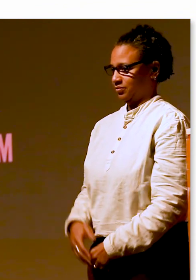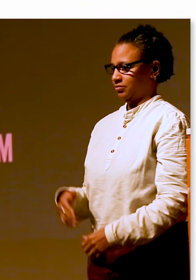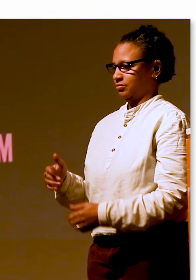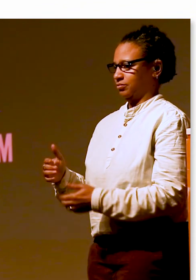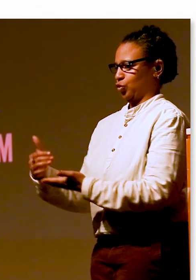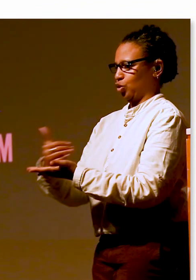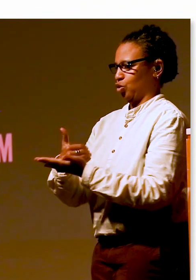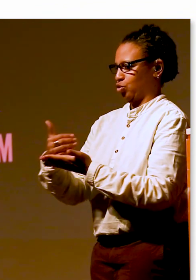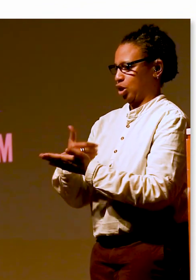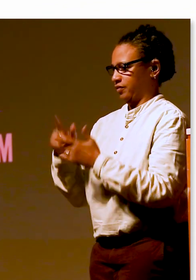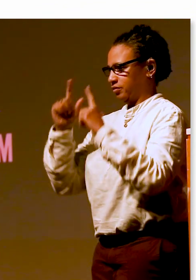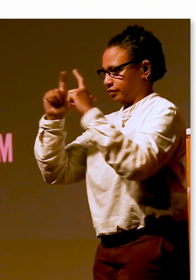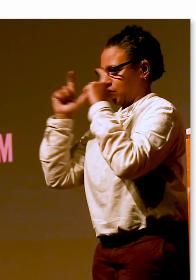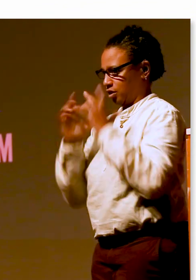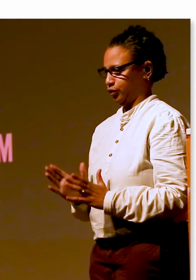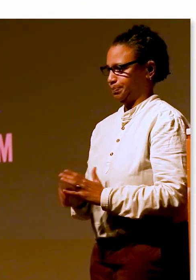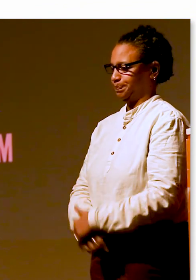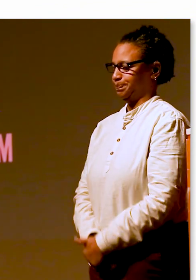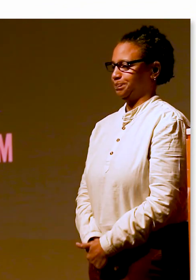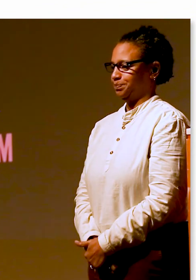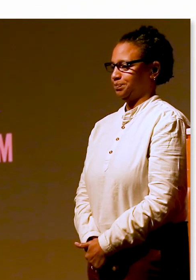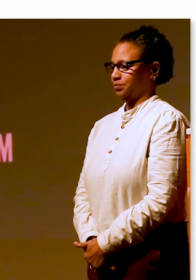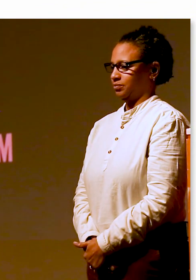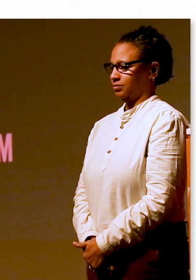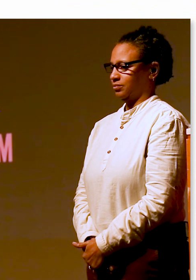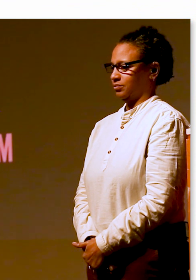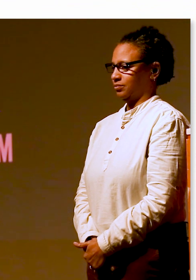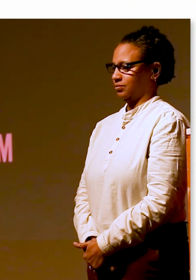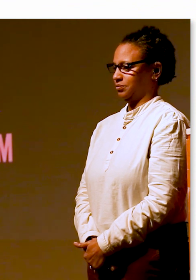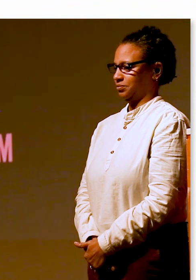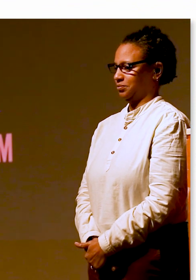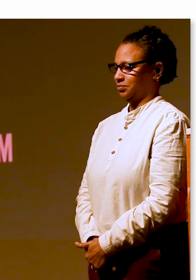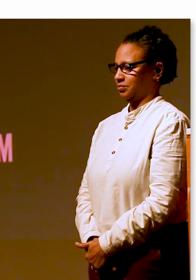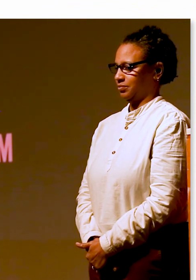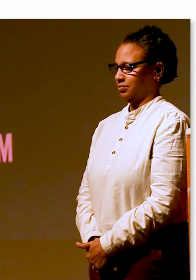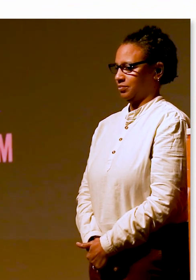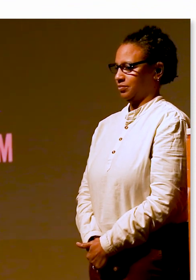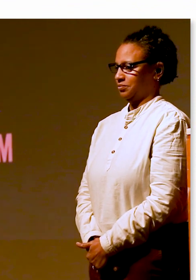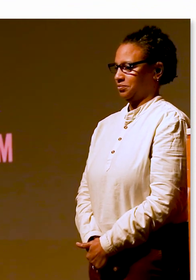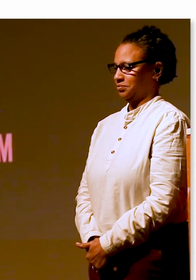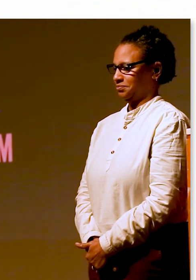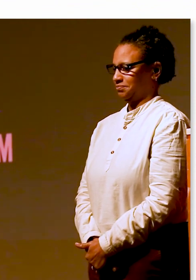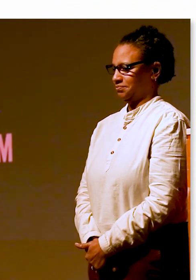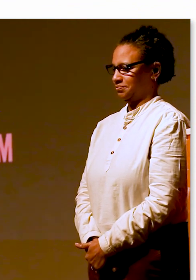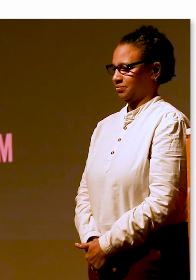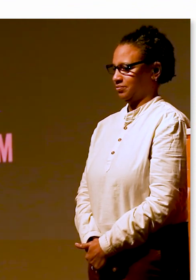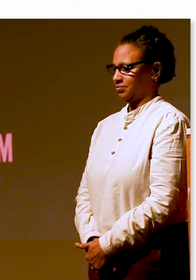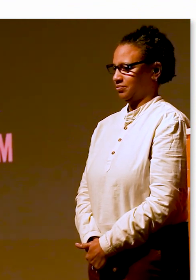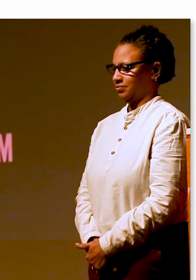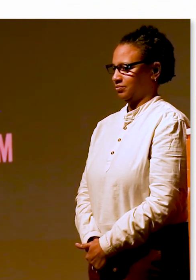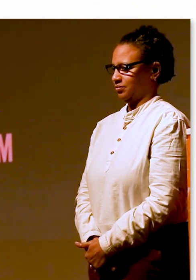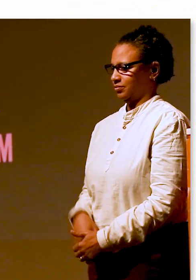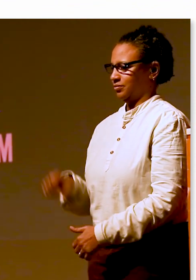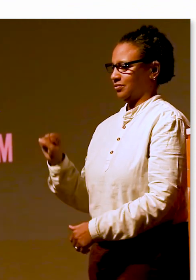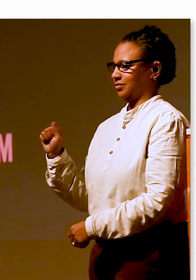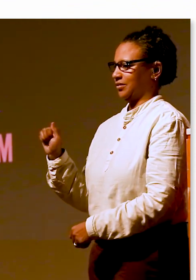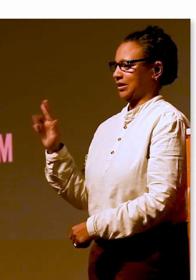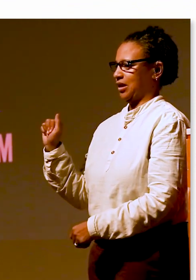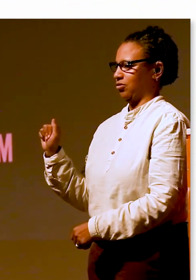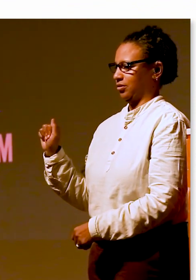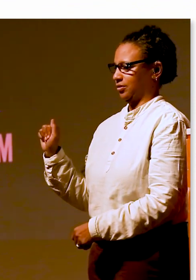I'm Sarah Krajewski, the Eichholz Curator of Modern and Contemporary Art. And together, we are the co-curators of